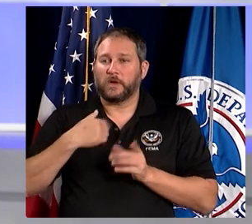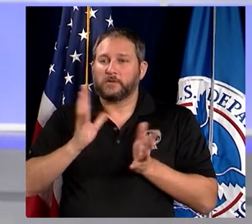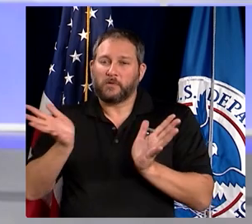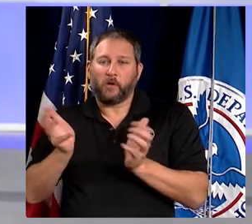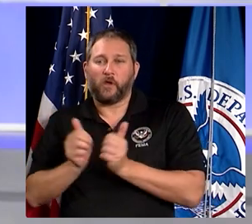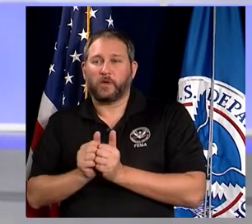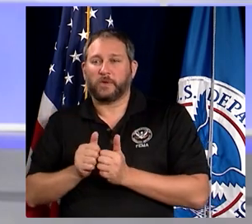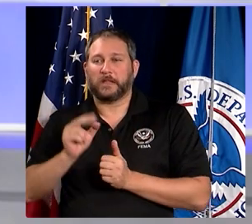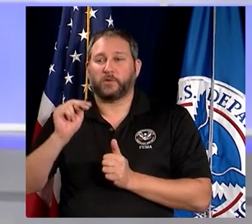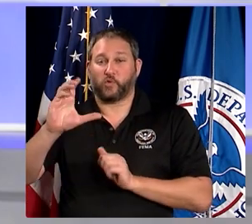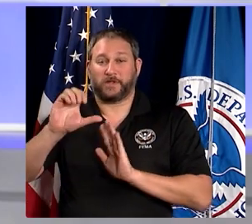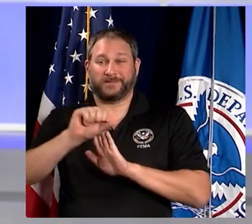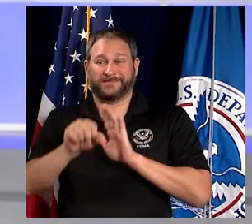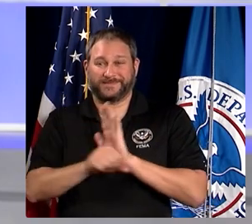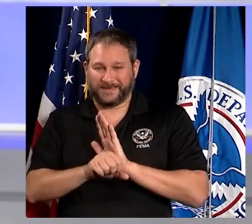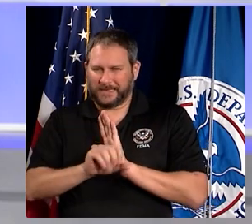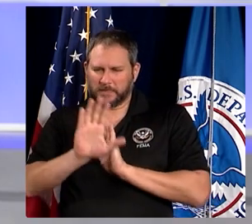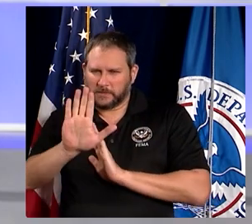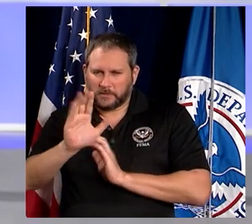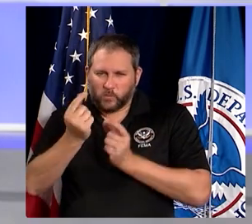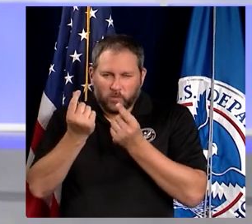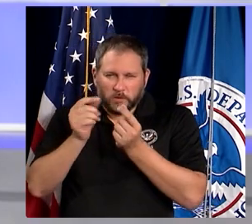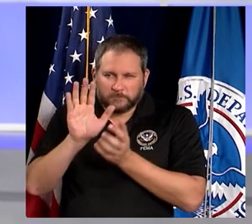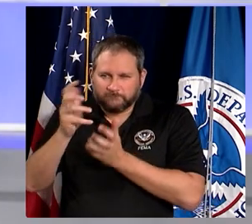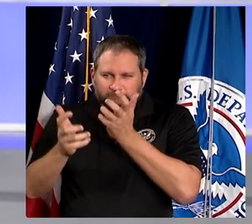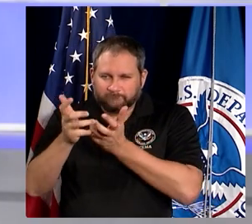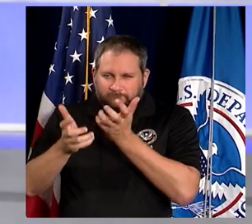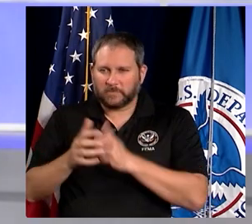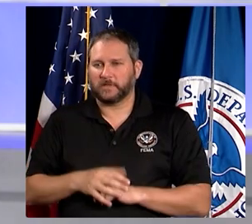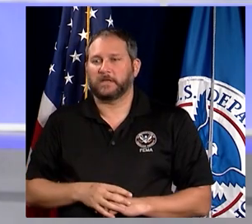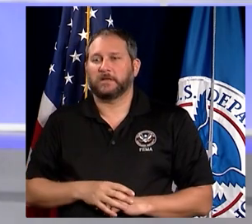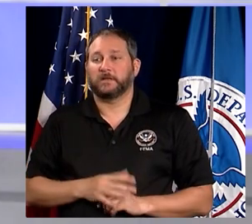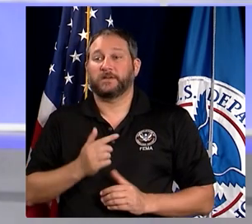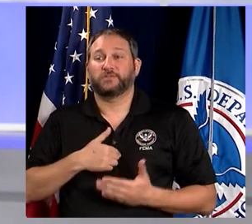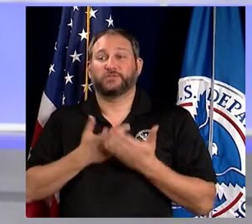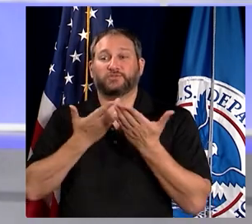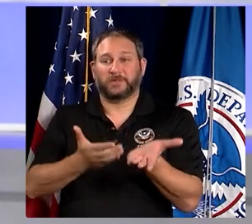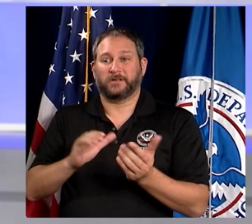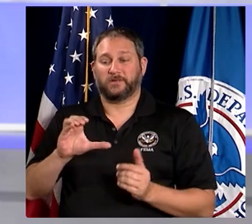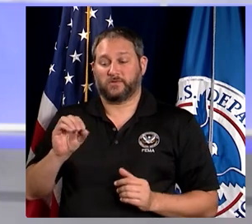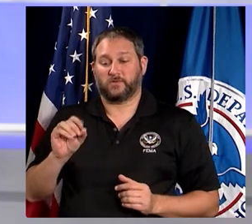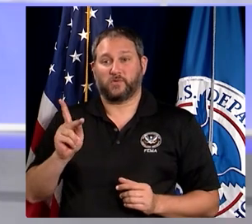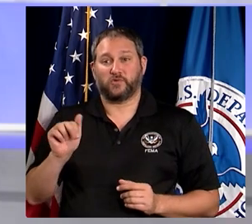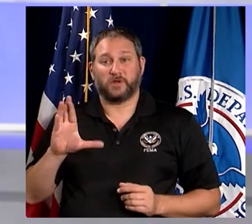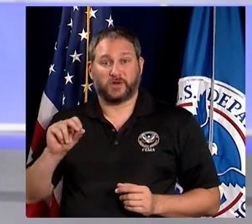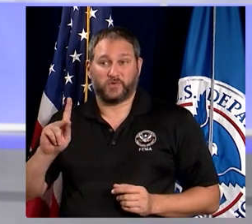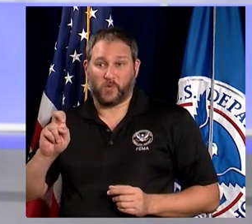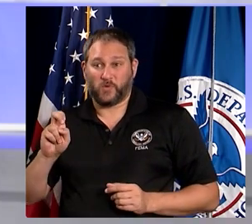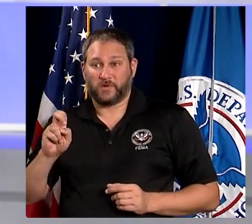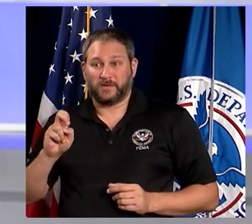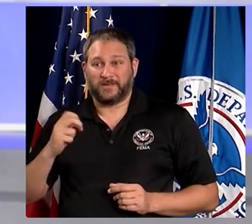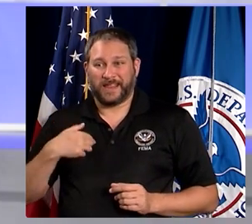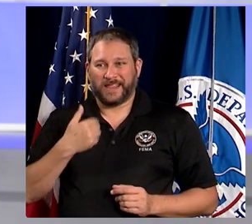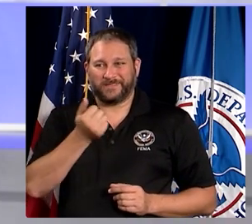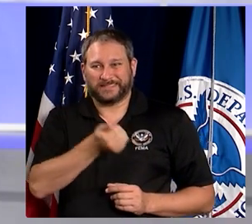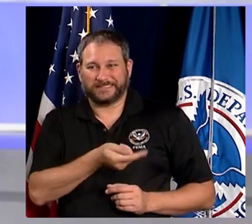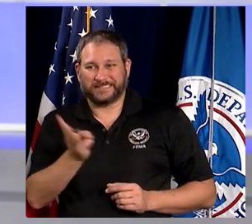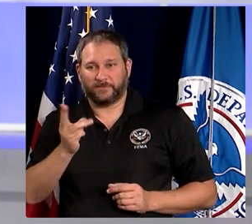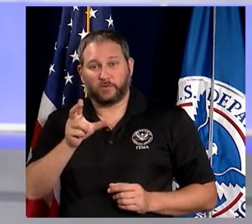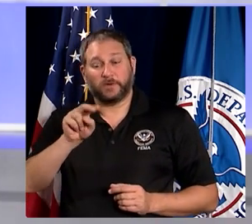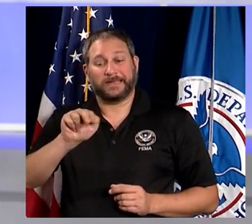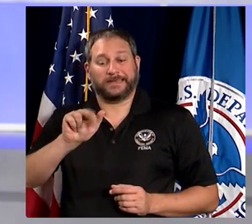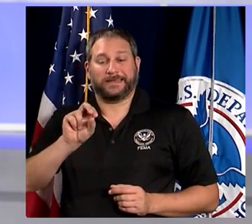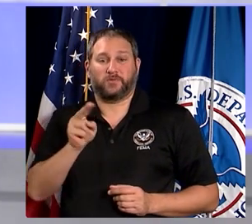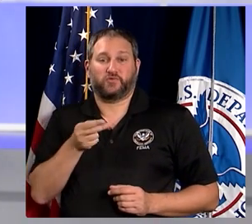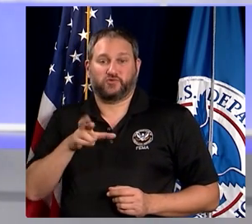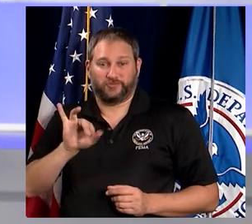Carolina about suggesting that Ocracoke, for instance, have several of these nanogrids And there you could also think of